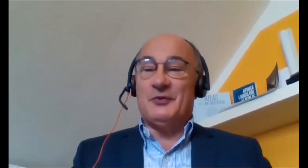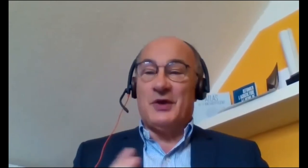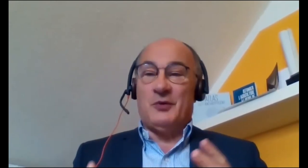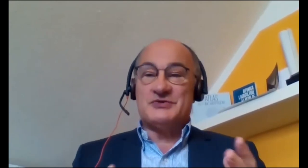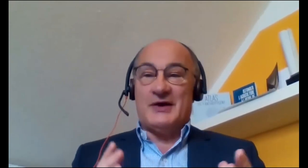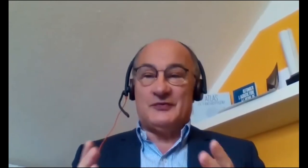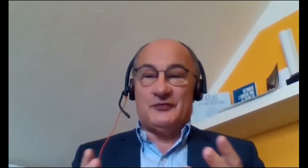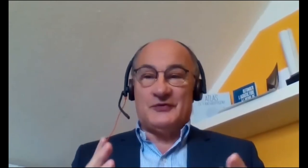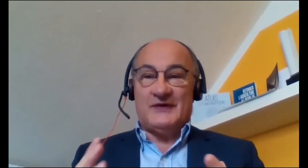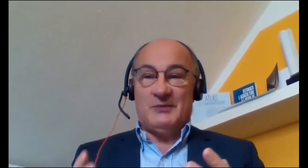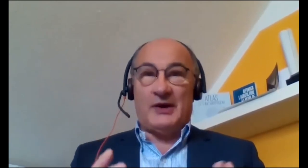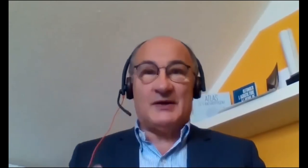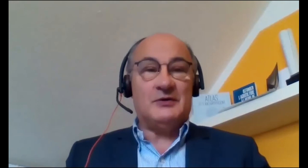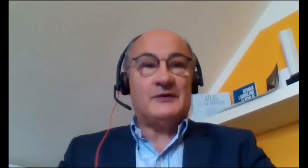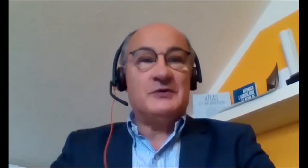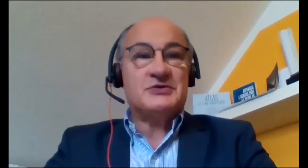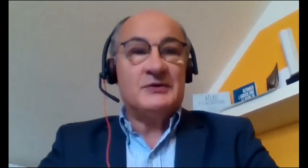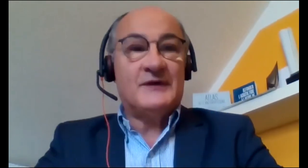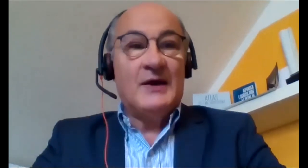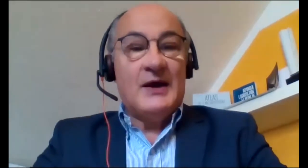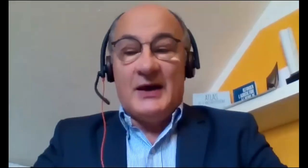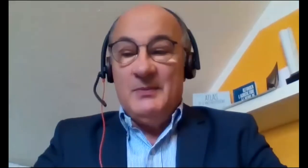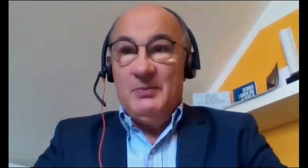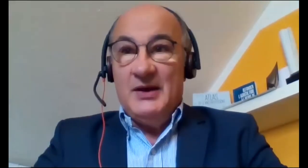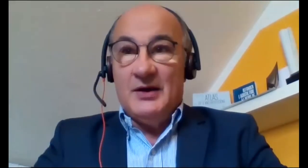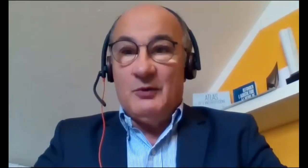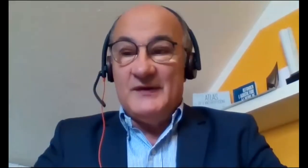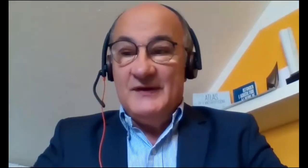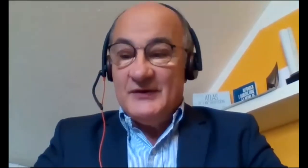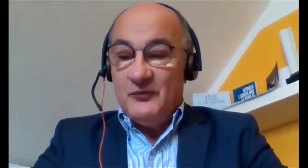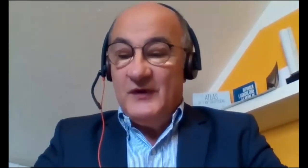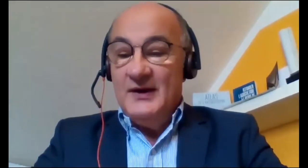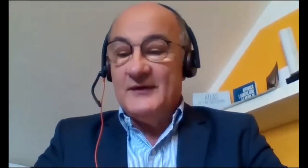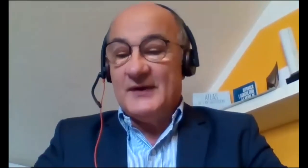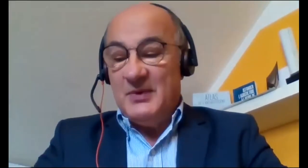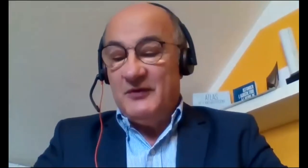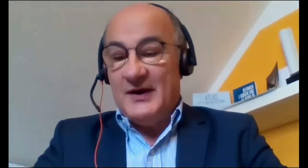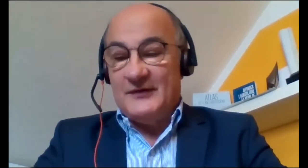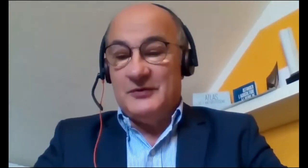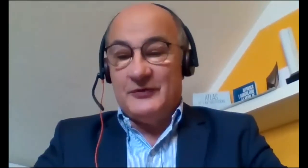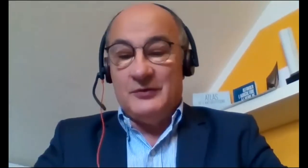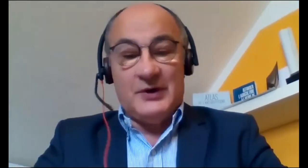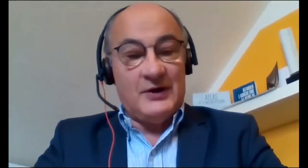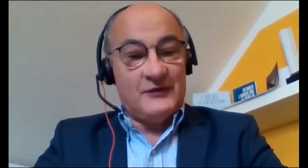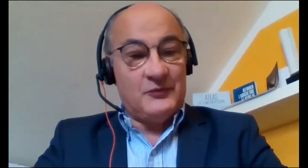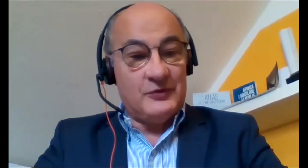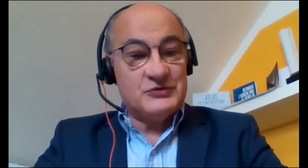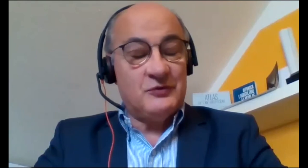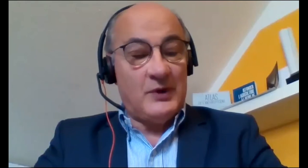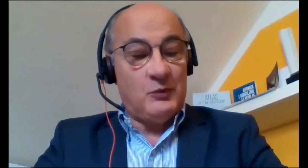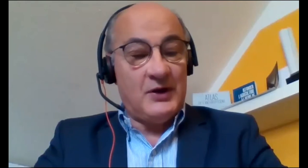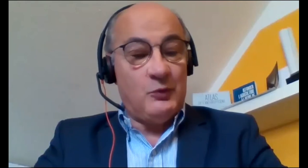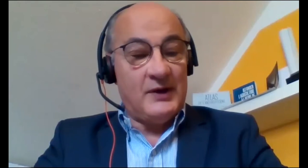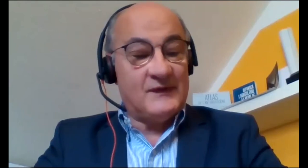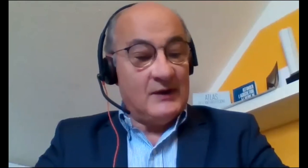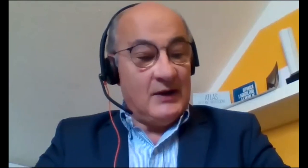and we will try to see practical solutions, and maybe we see some fears, and maybe there's also some solution